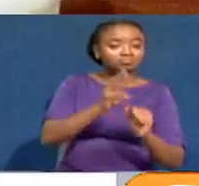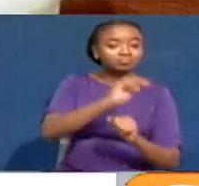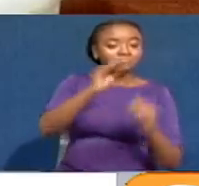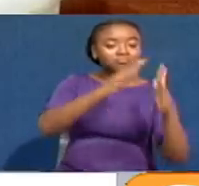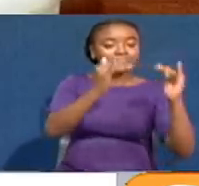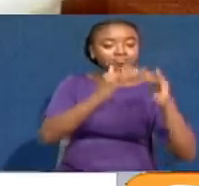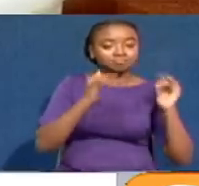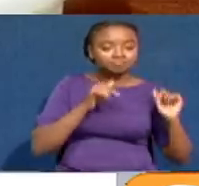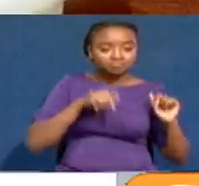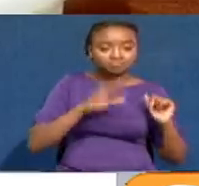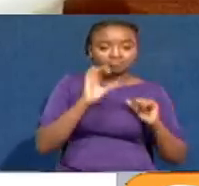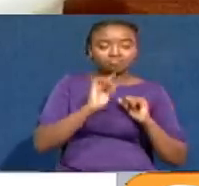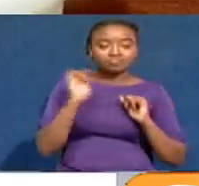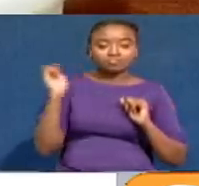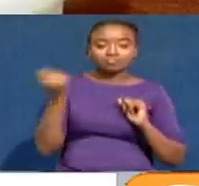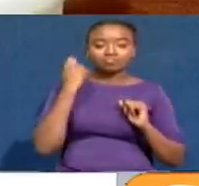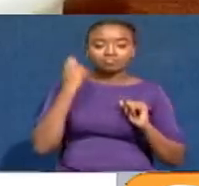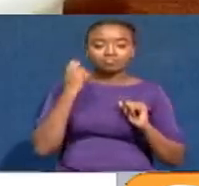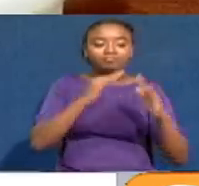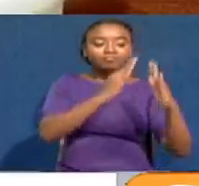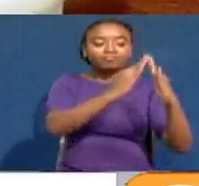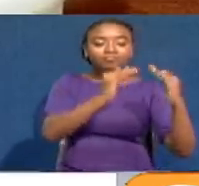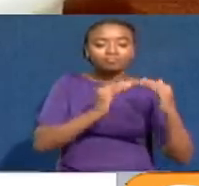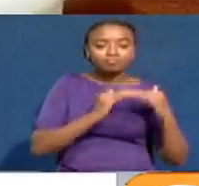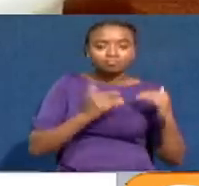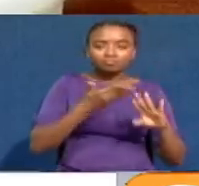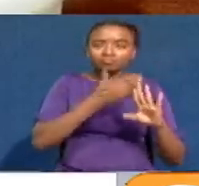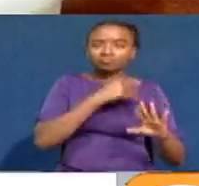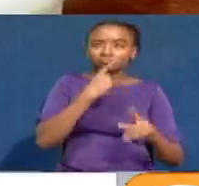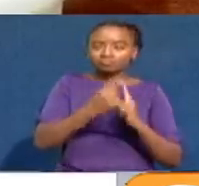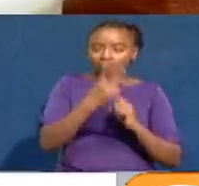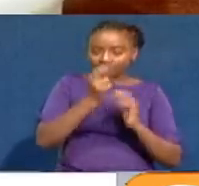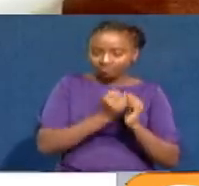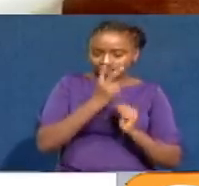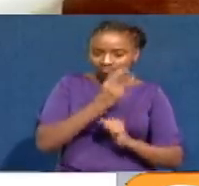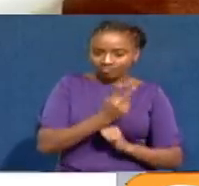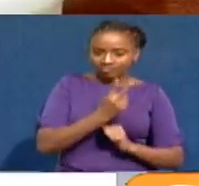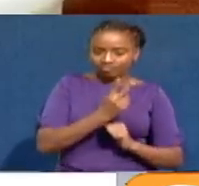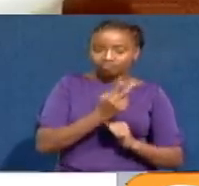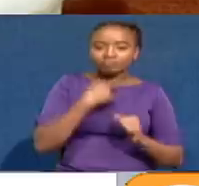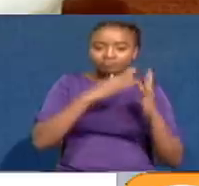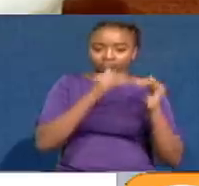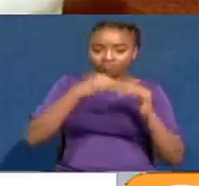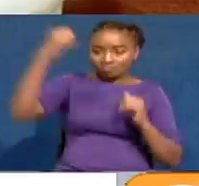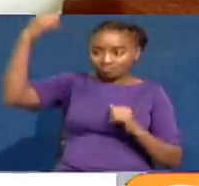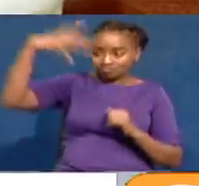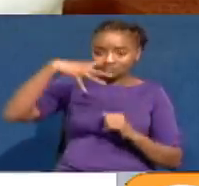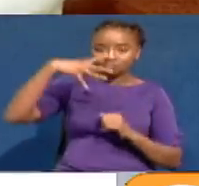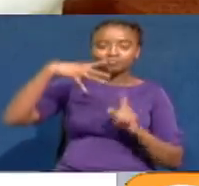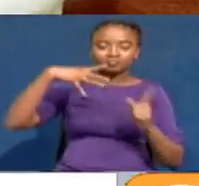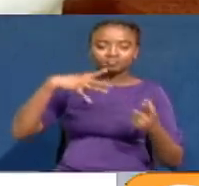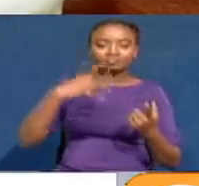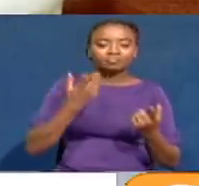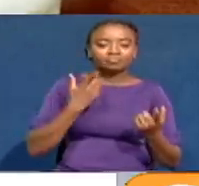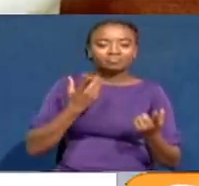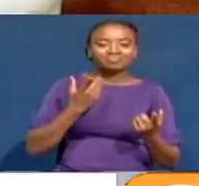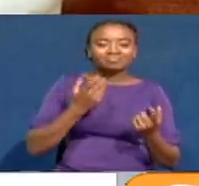Kenya. The households that had electricity prior to 2012 were just around 2 million. And therefore, we had 10 million